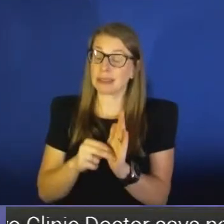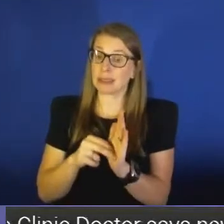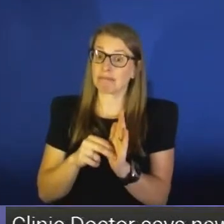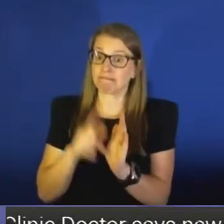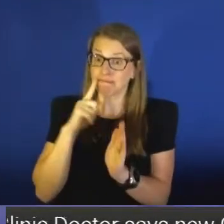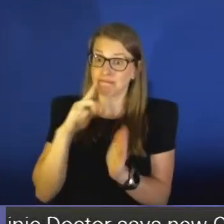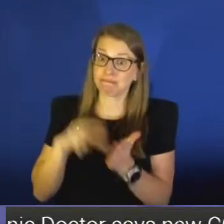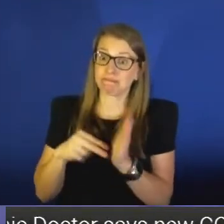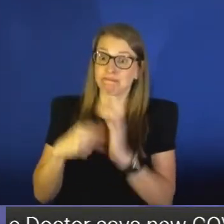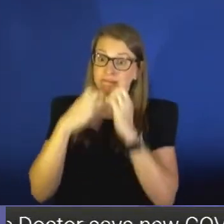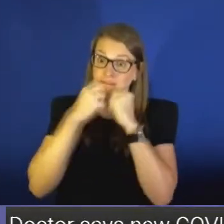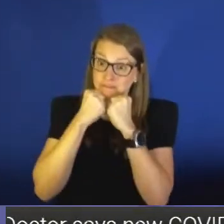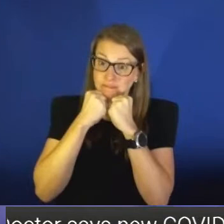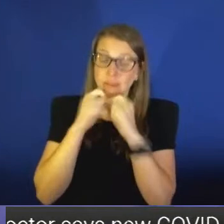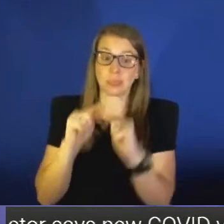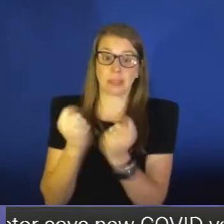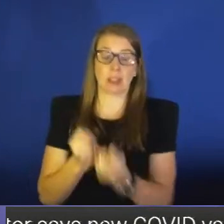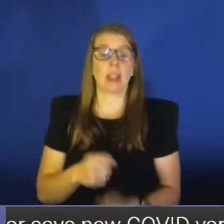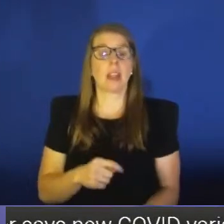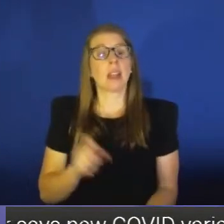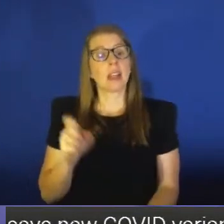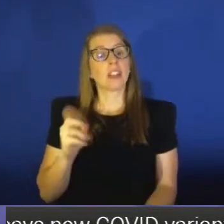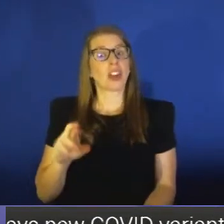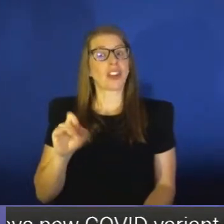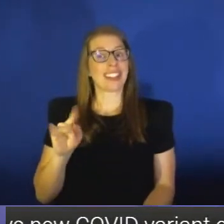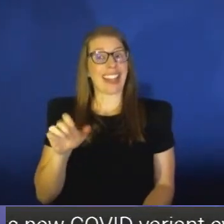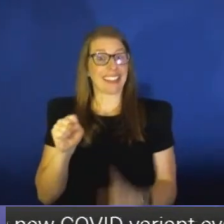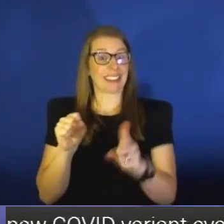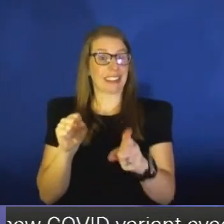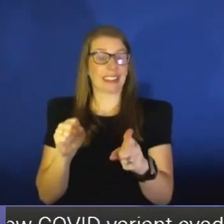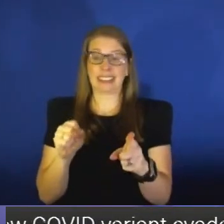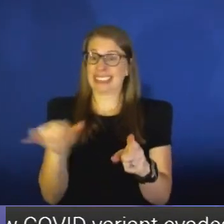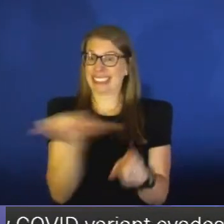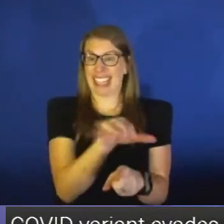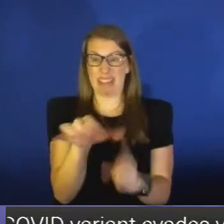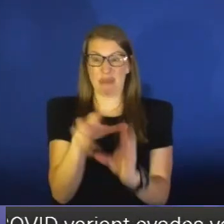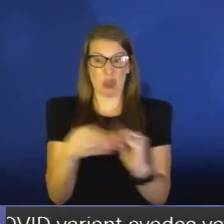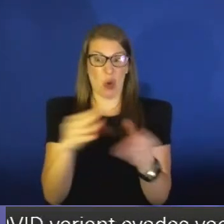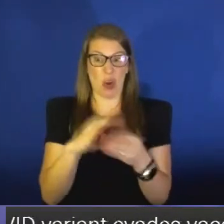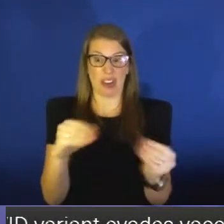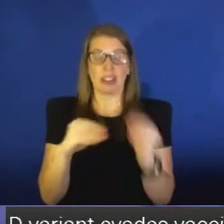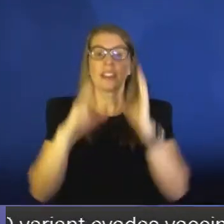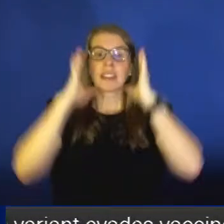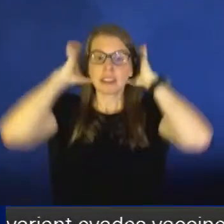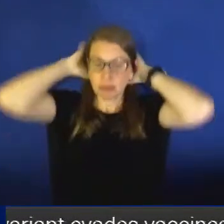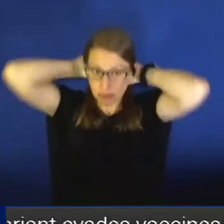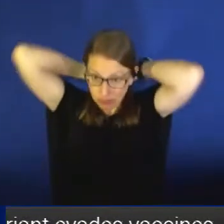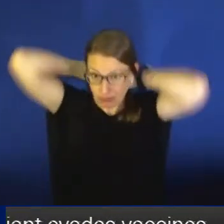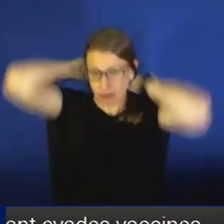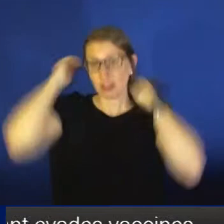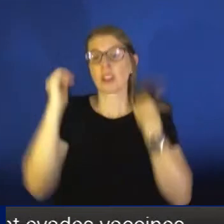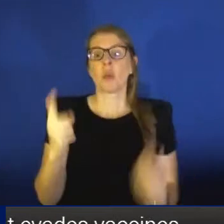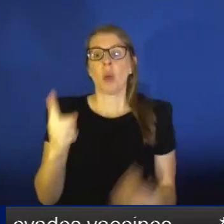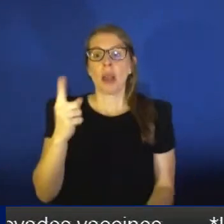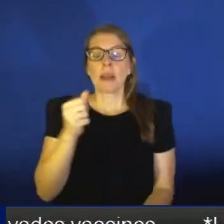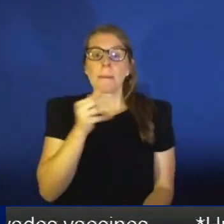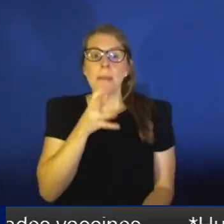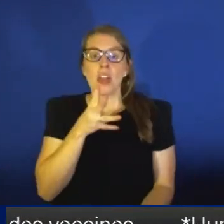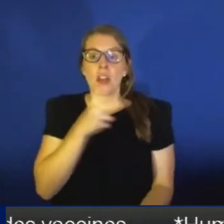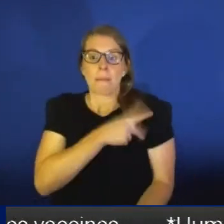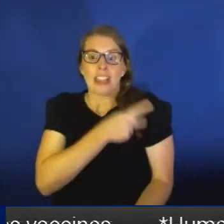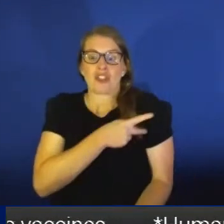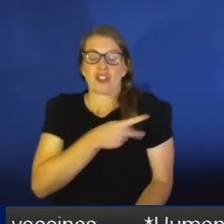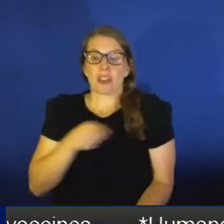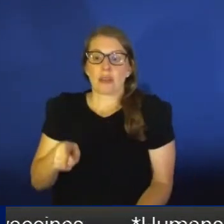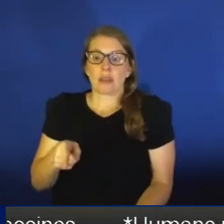to add, Dr. Stites, to that? Here's a good story just right on top of this. After we got down on Wednesday, one of the mothers of one of the patients who was